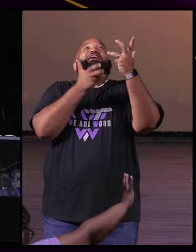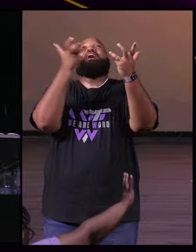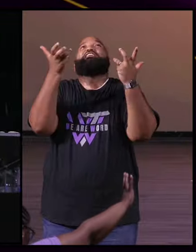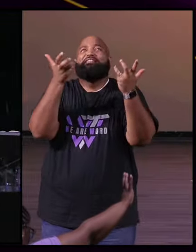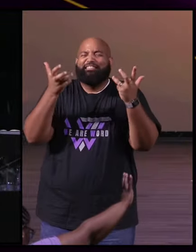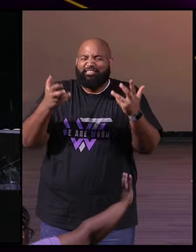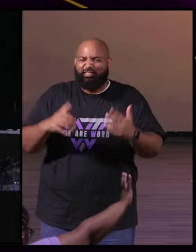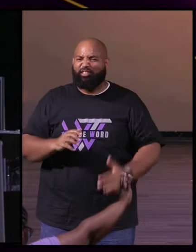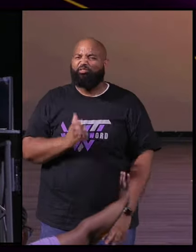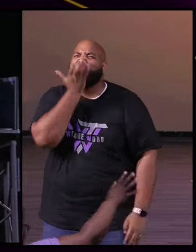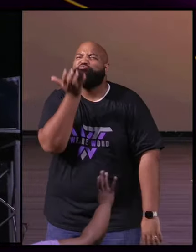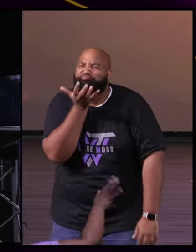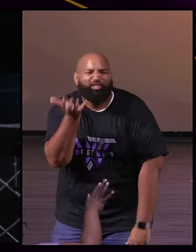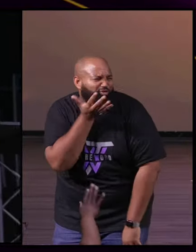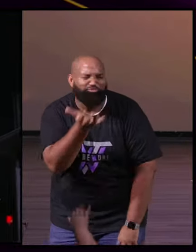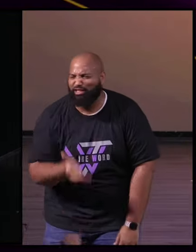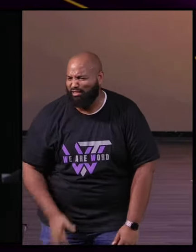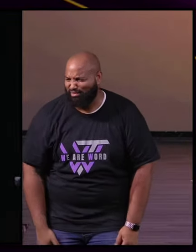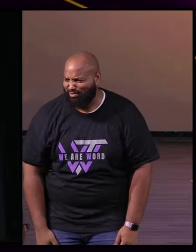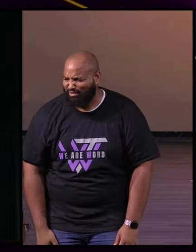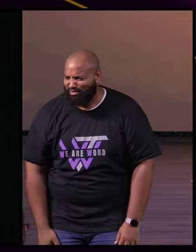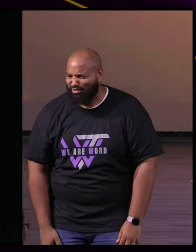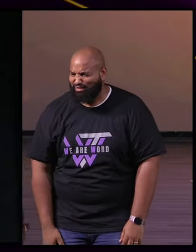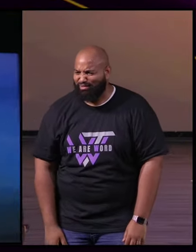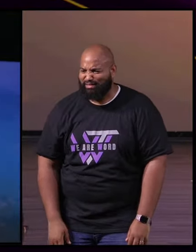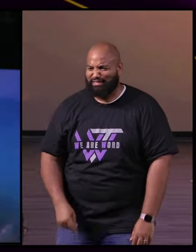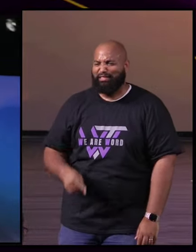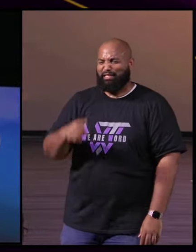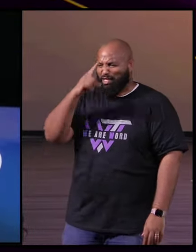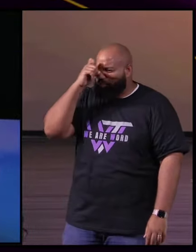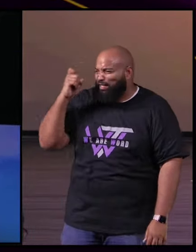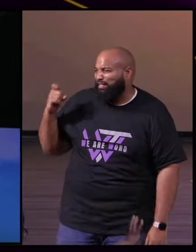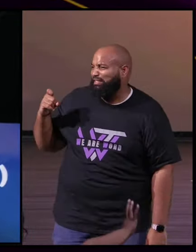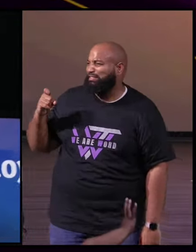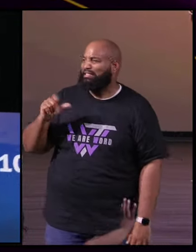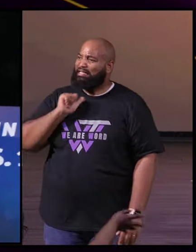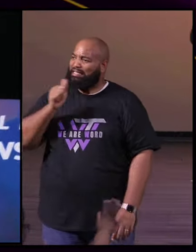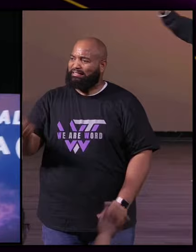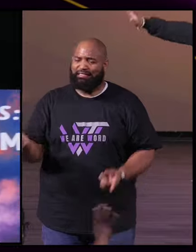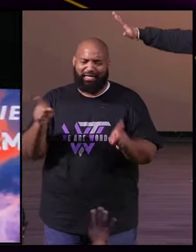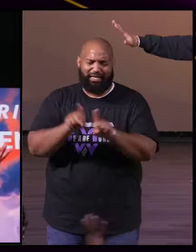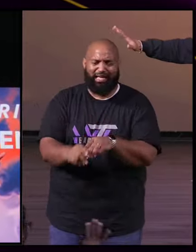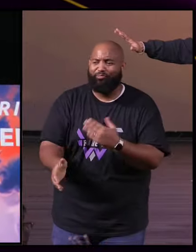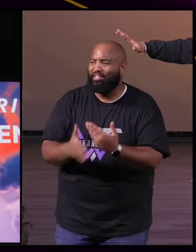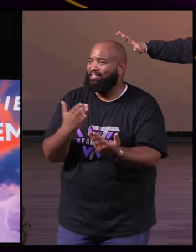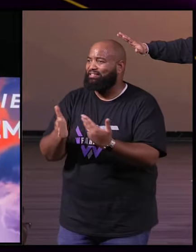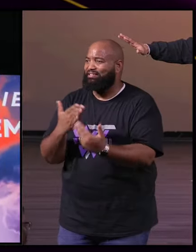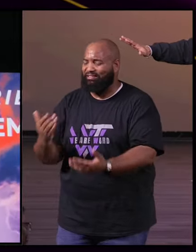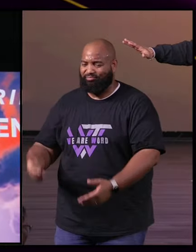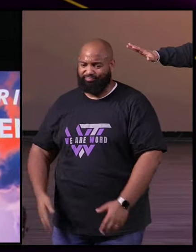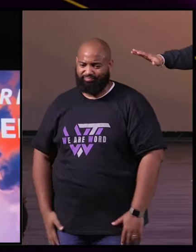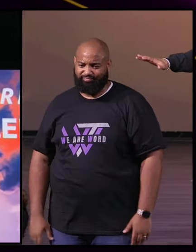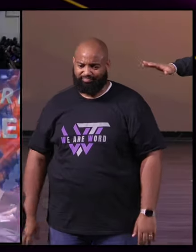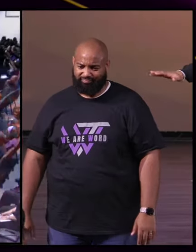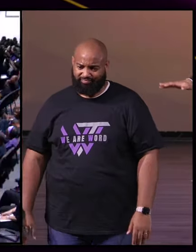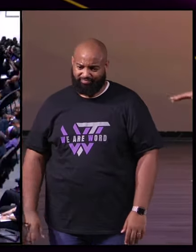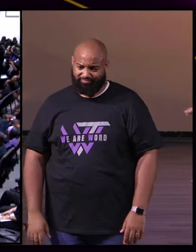be frustrated in this thing. Is there anybody in church that knows it did not come easy?